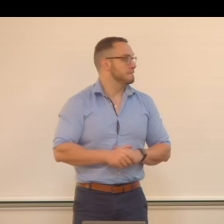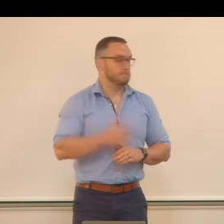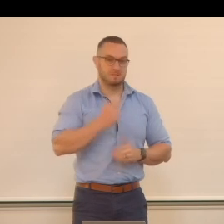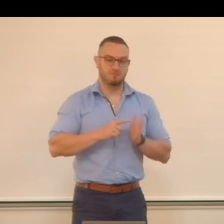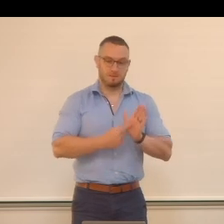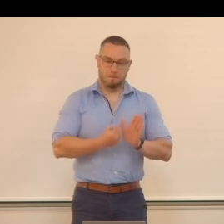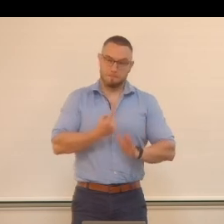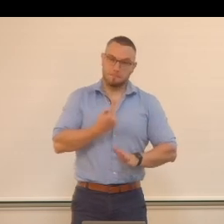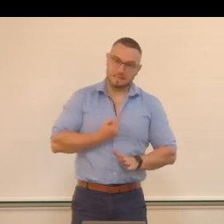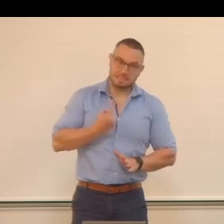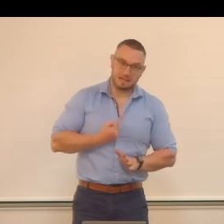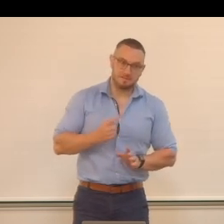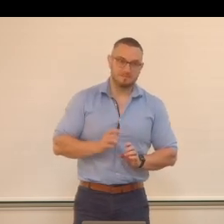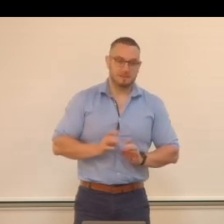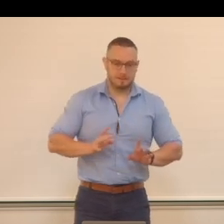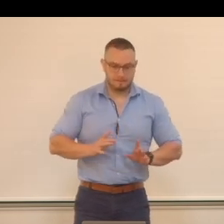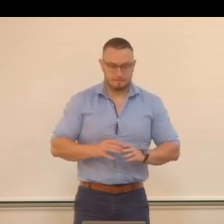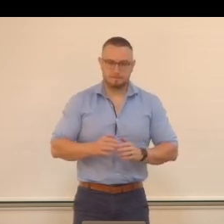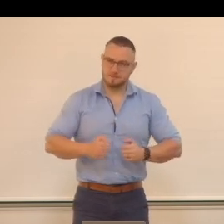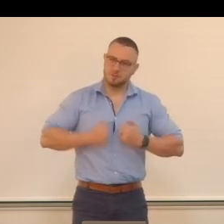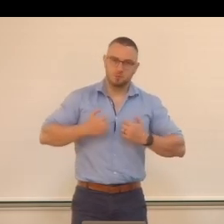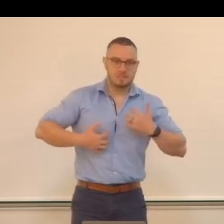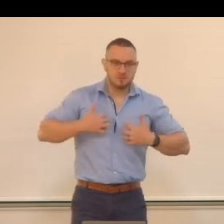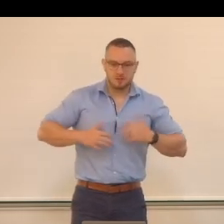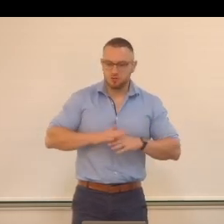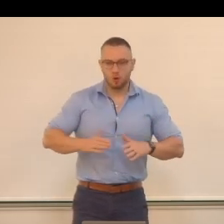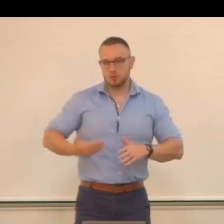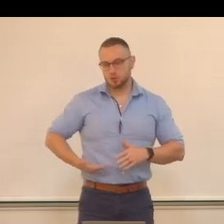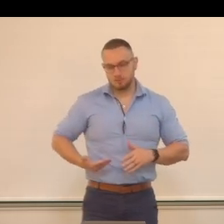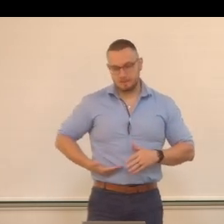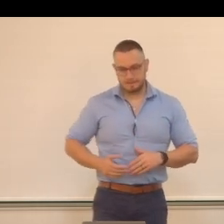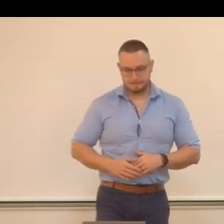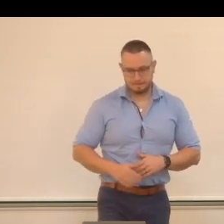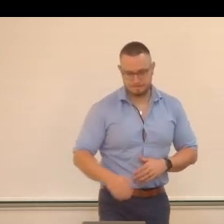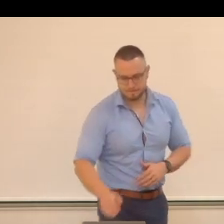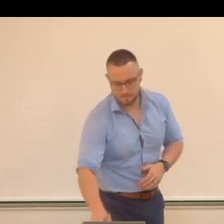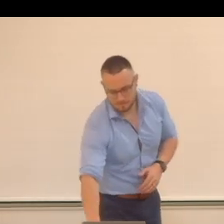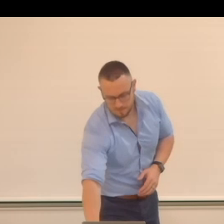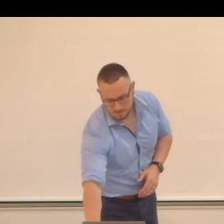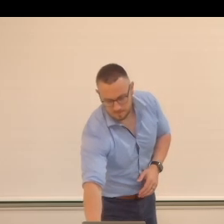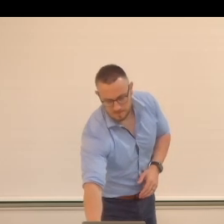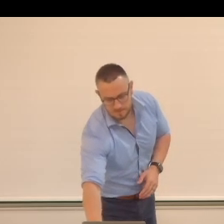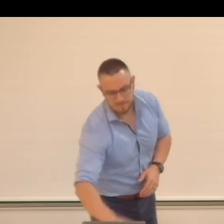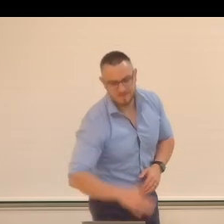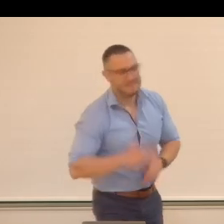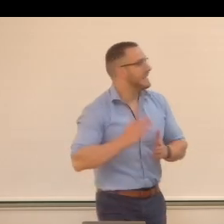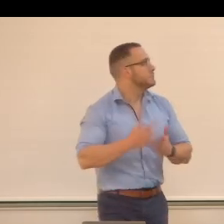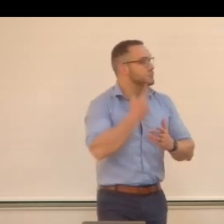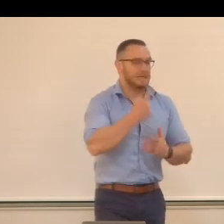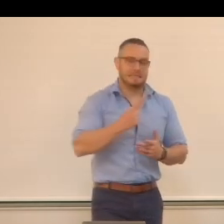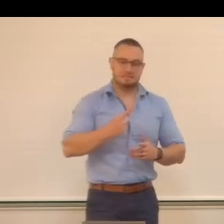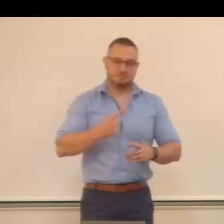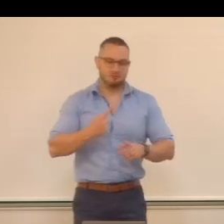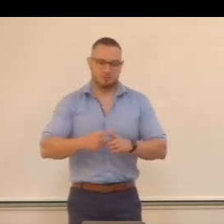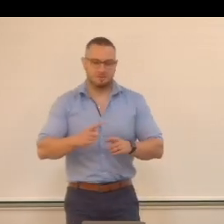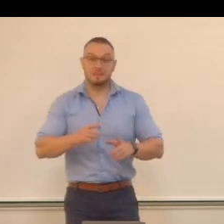representing myself or some of my own interests, not the company that I work for. I have to make that disclaimer up front. So